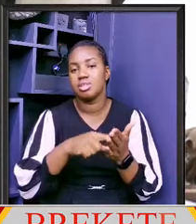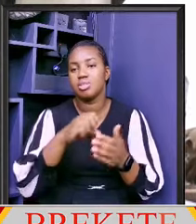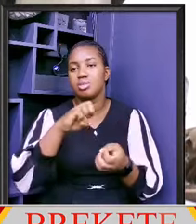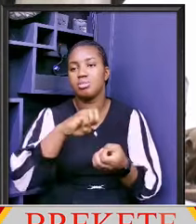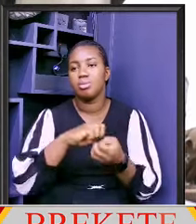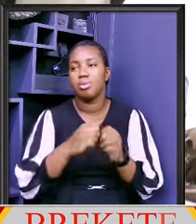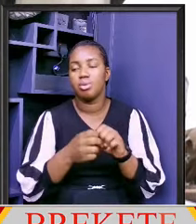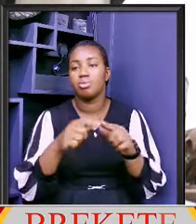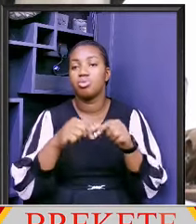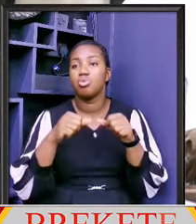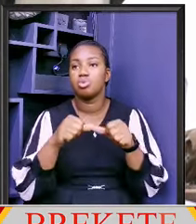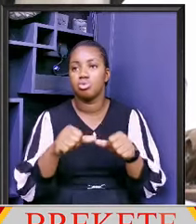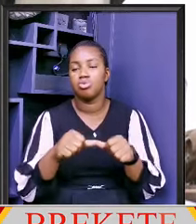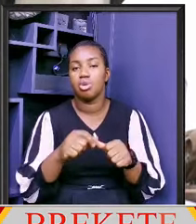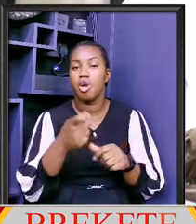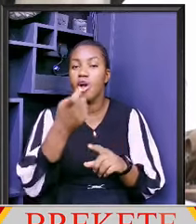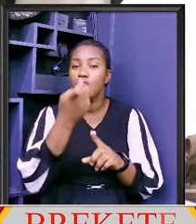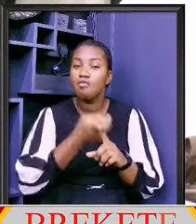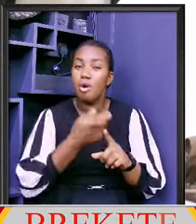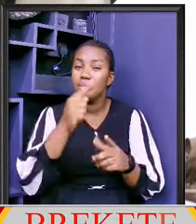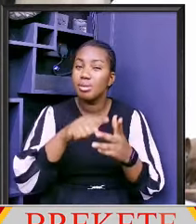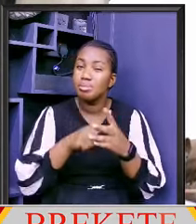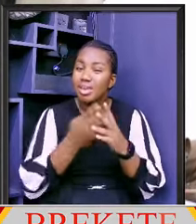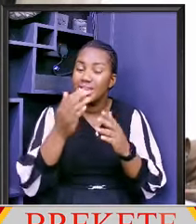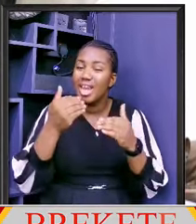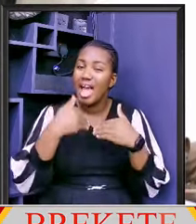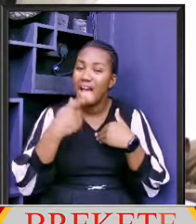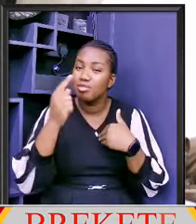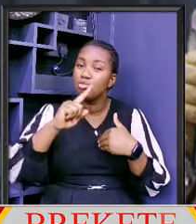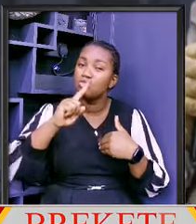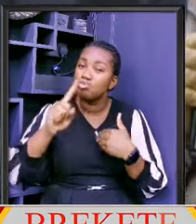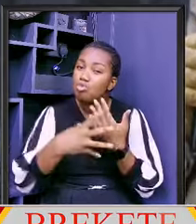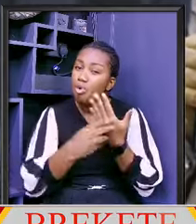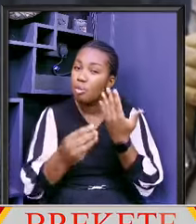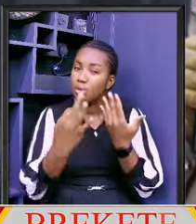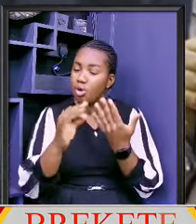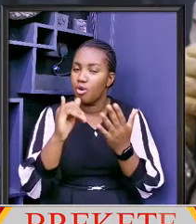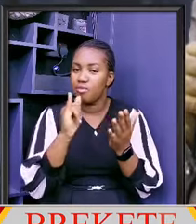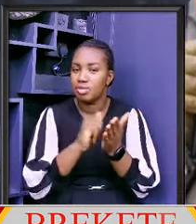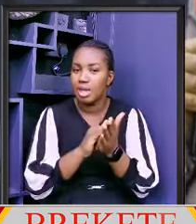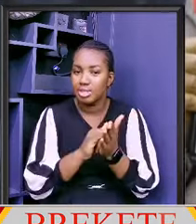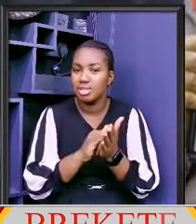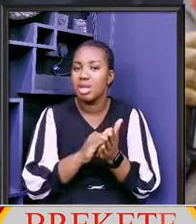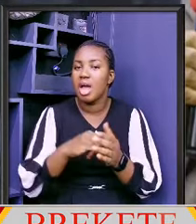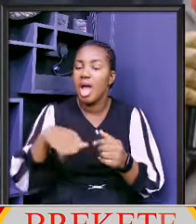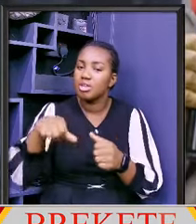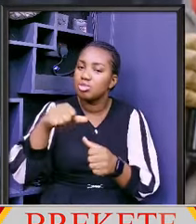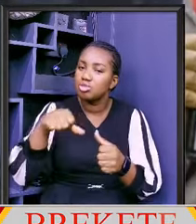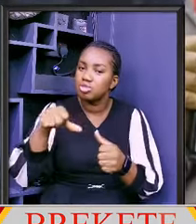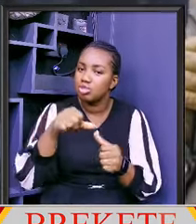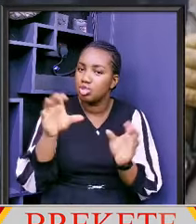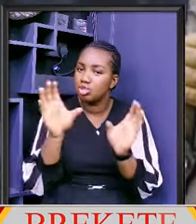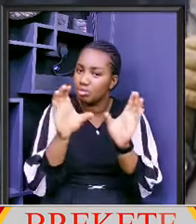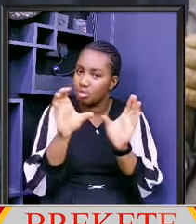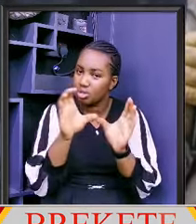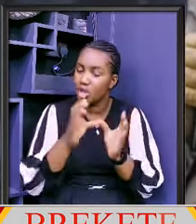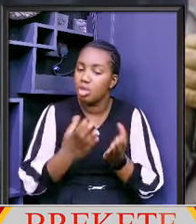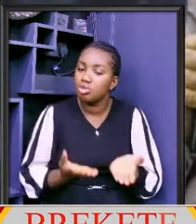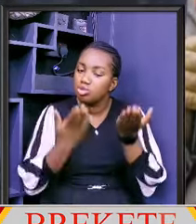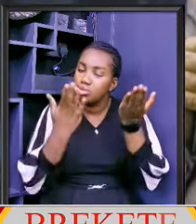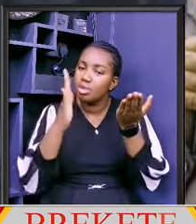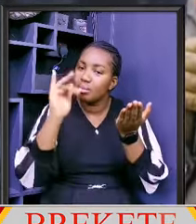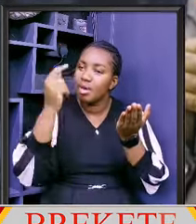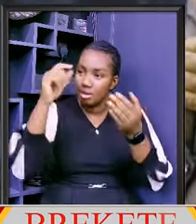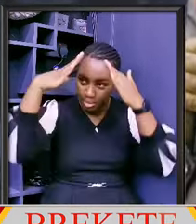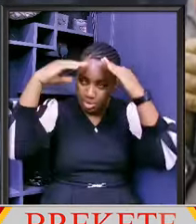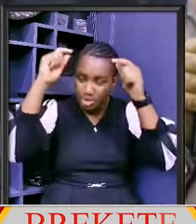Okay. Right from the beginning, they asked the original copy of that Akomoran is being submitted by the president to